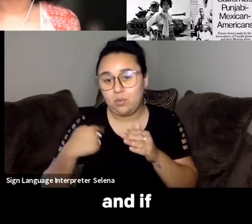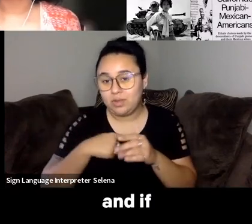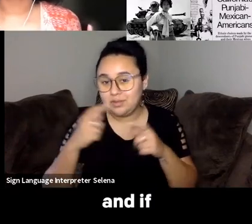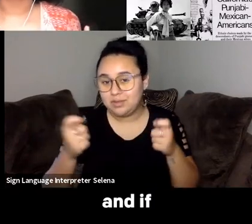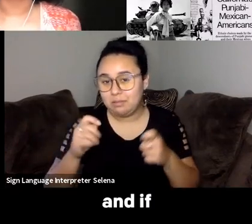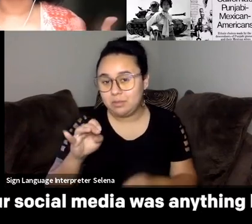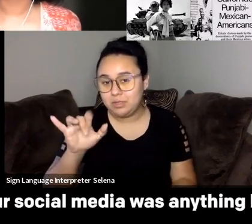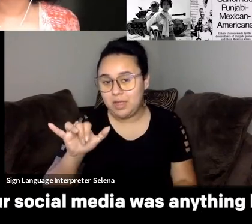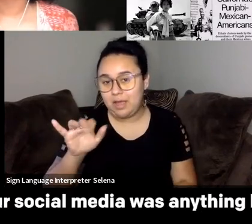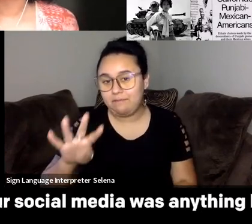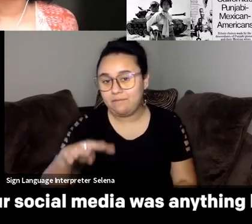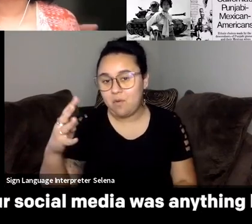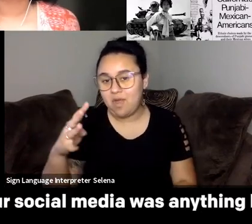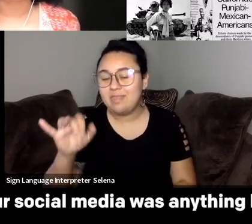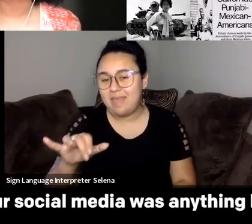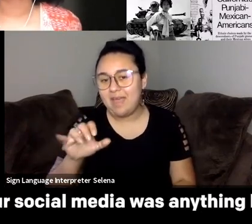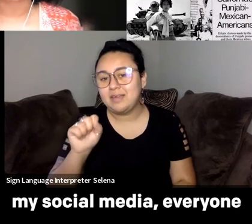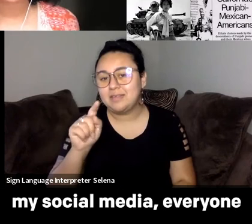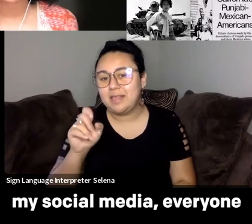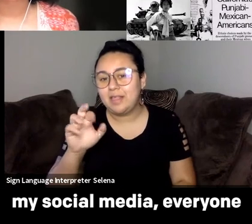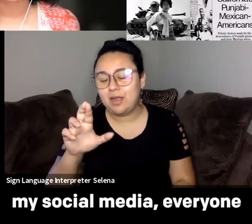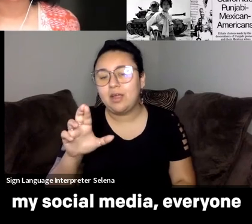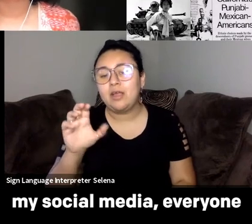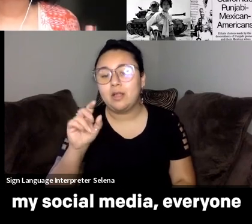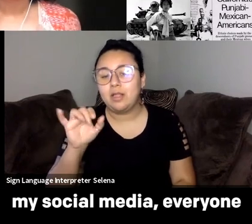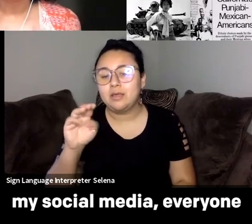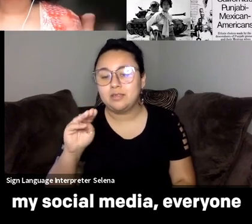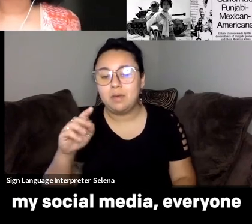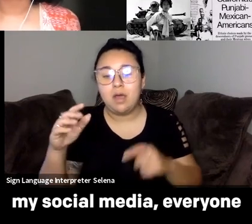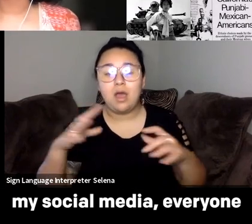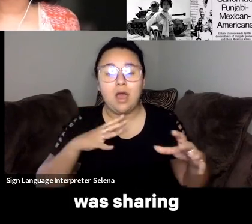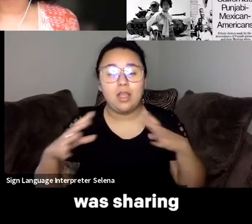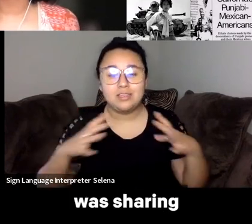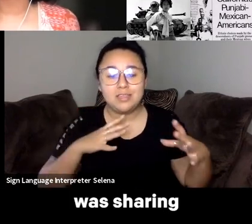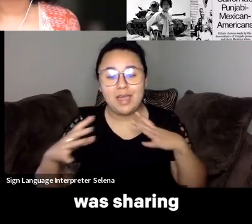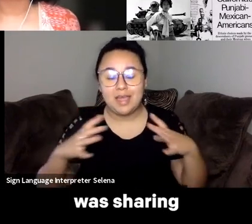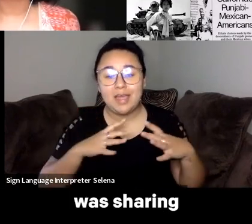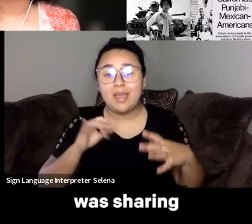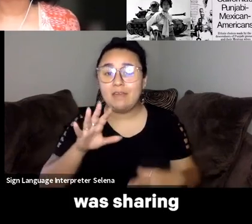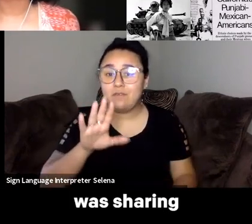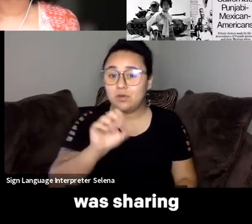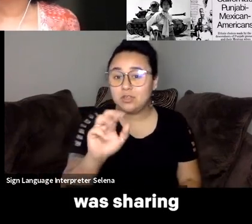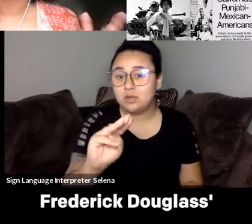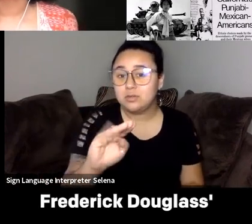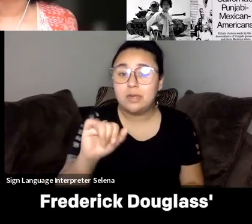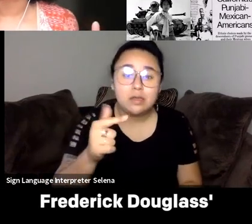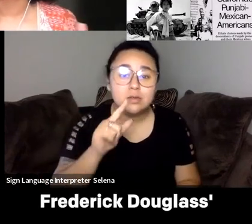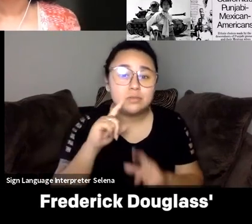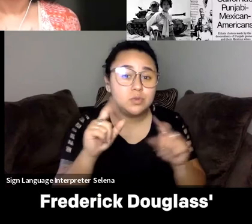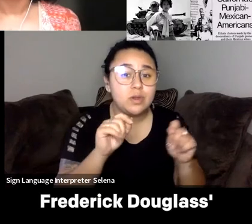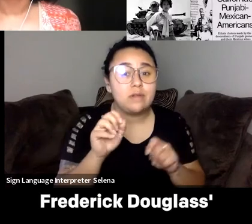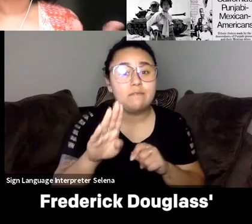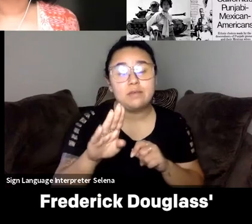And if your social media was anything like my social media, everyone was